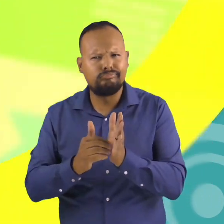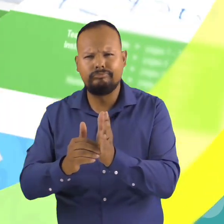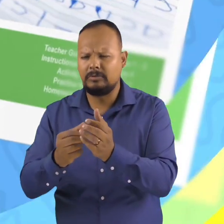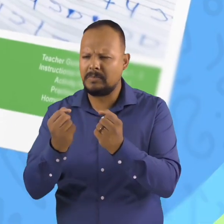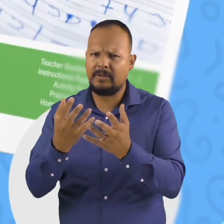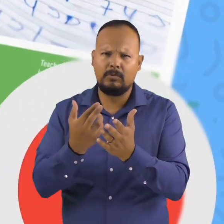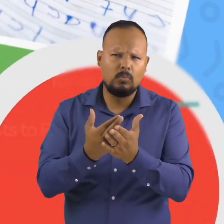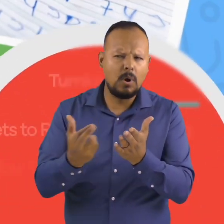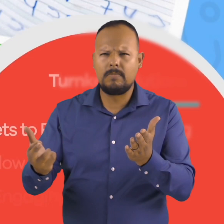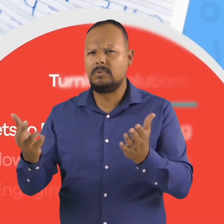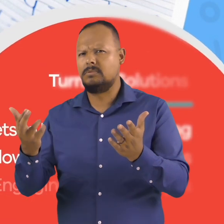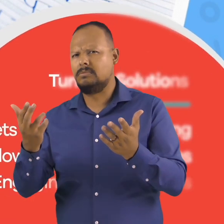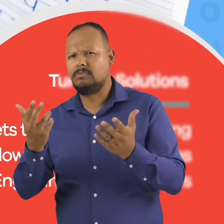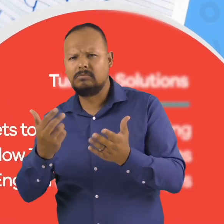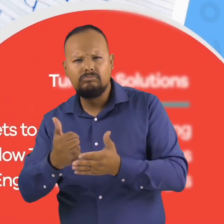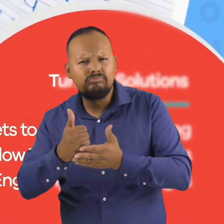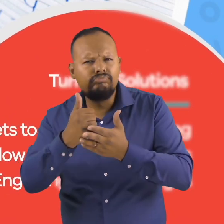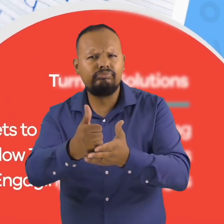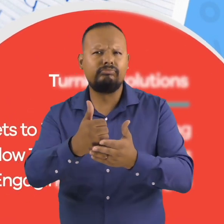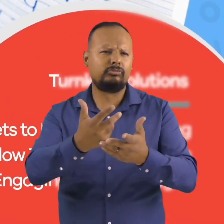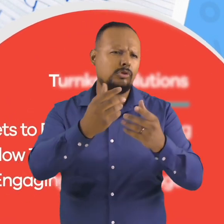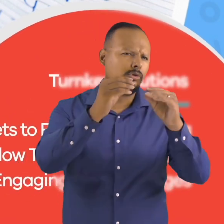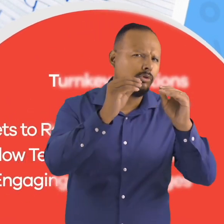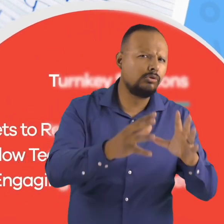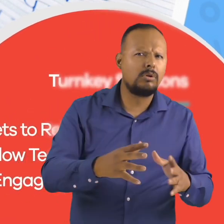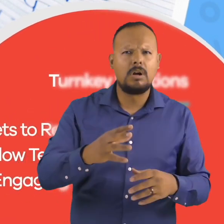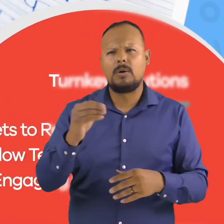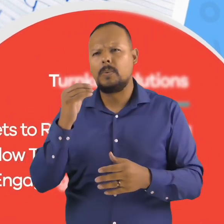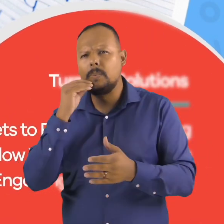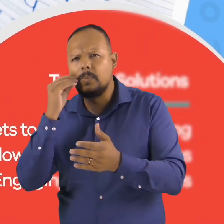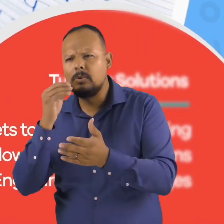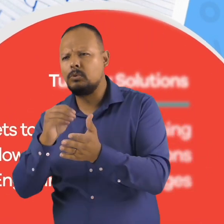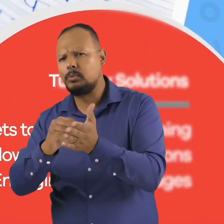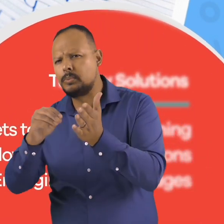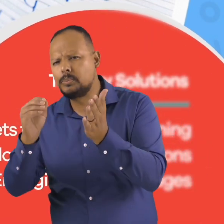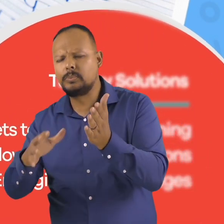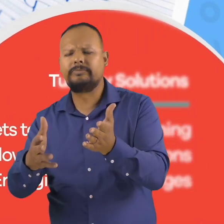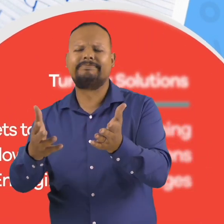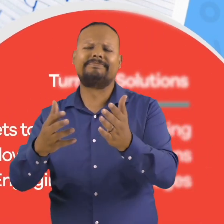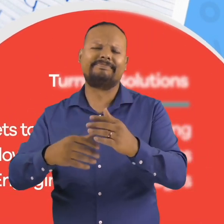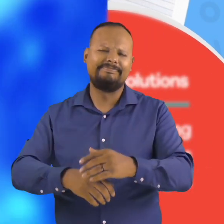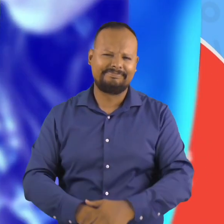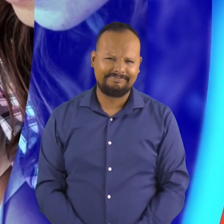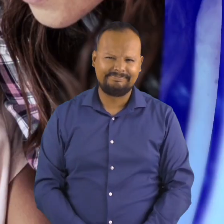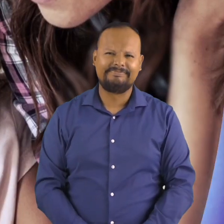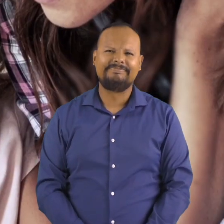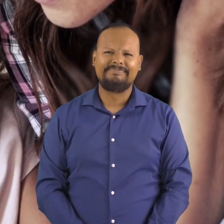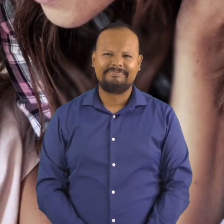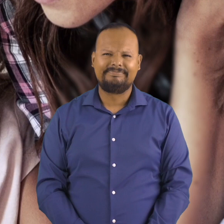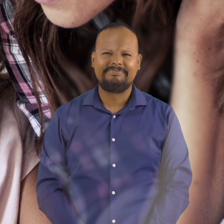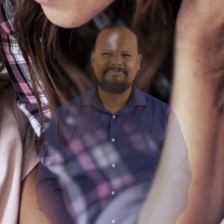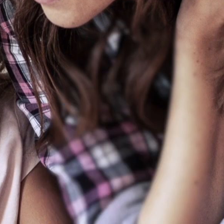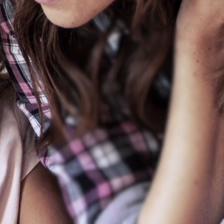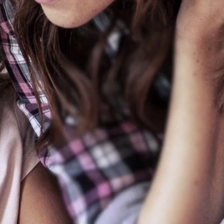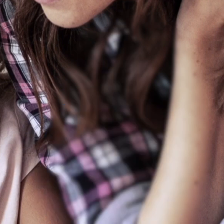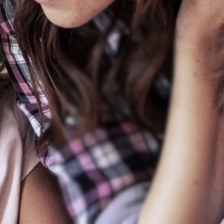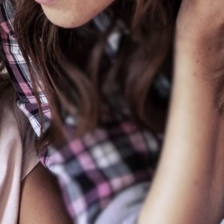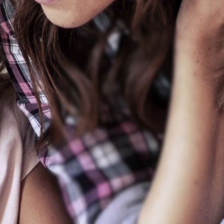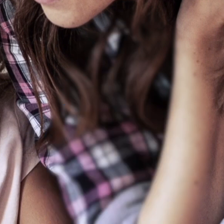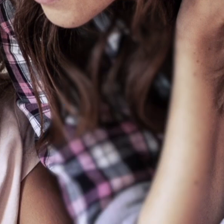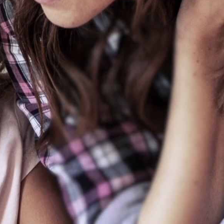resources and turnkey solutions for teachers and homeschoolers. Thank you. Thank you.